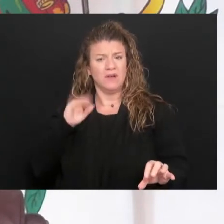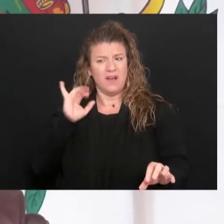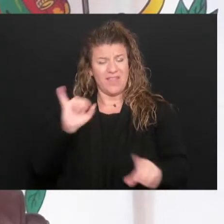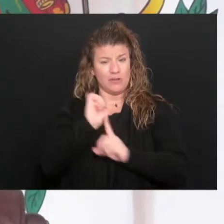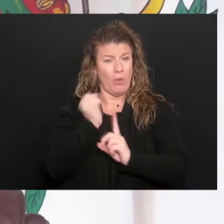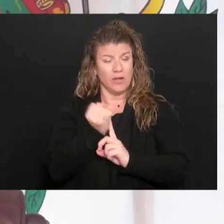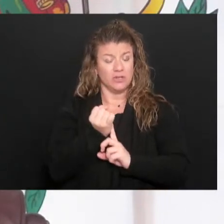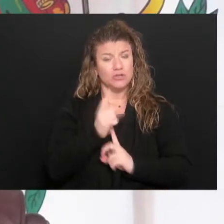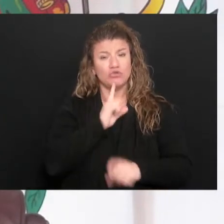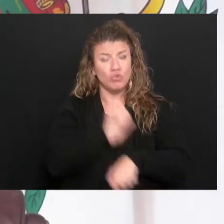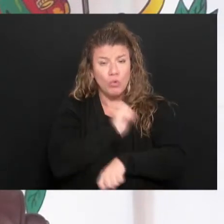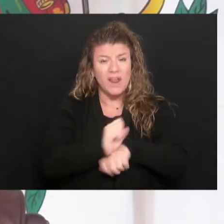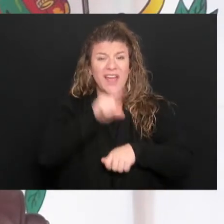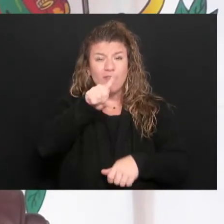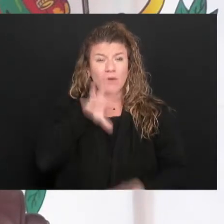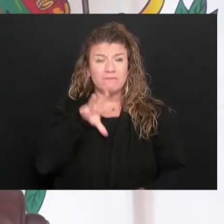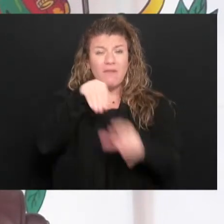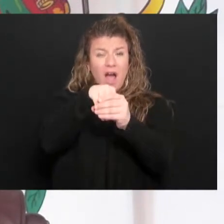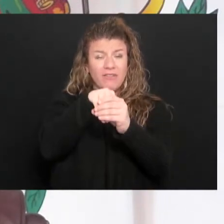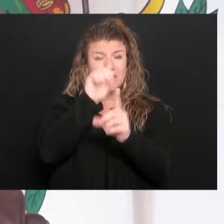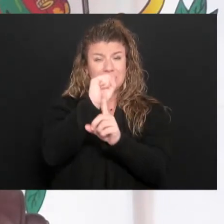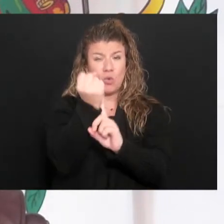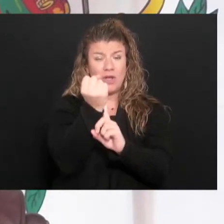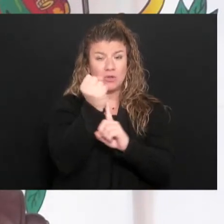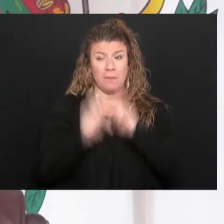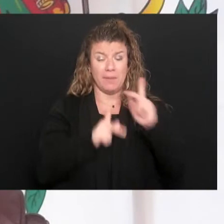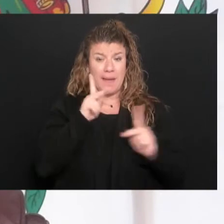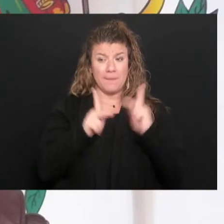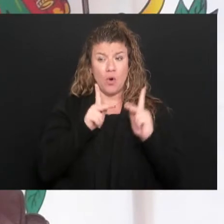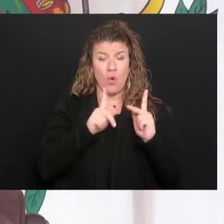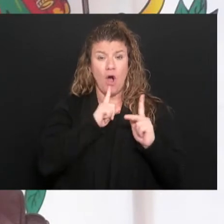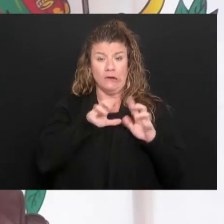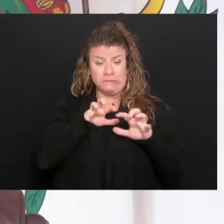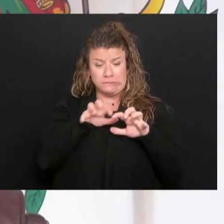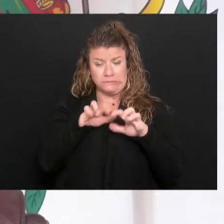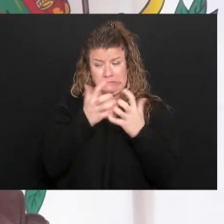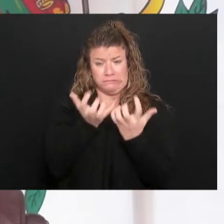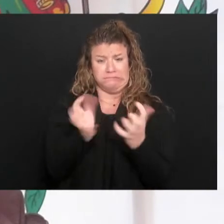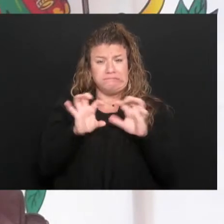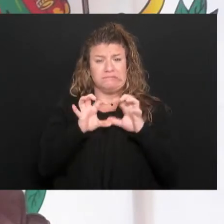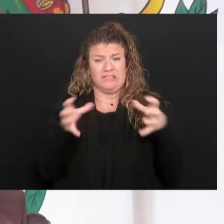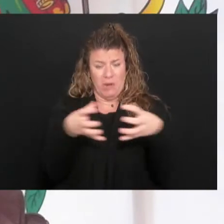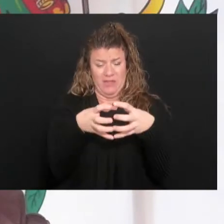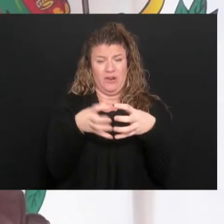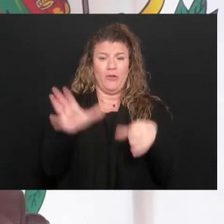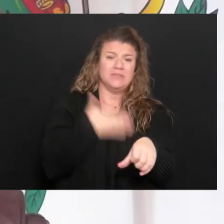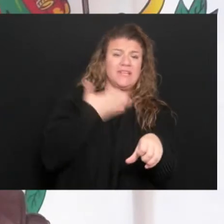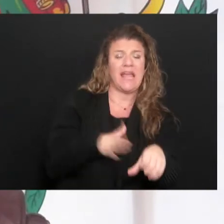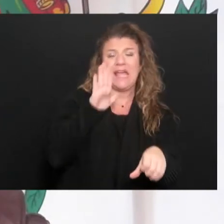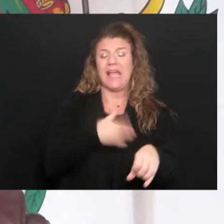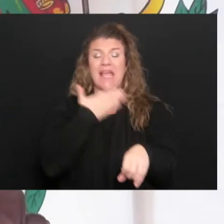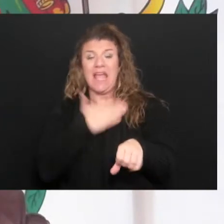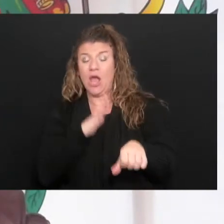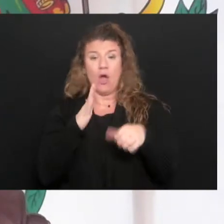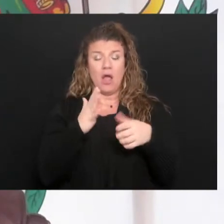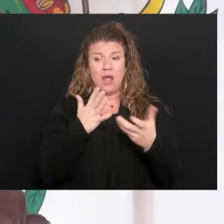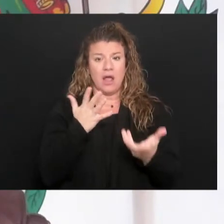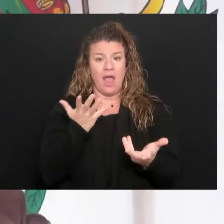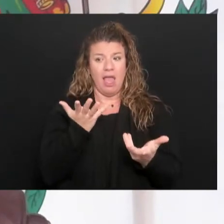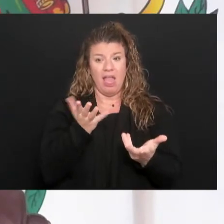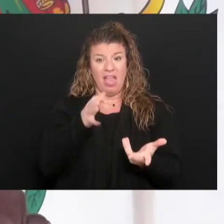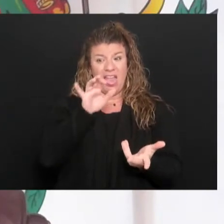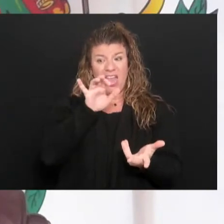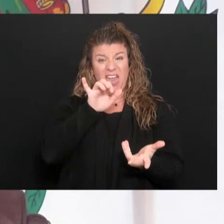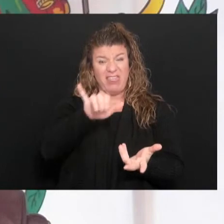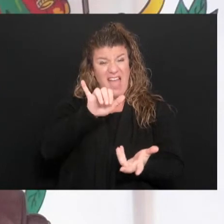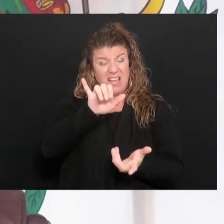you're in a situation that people are jammed in there pretty close together and they're singing or whatever like that, may not be exactly